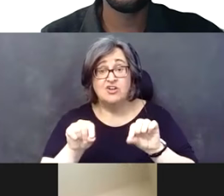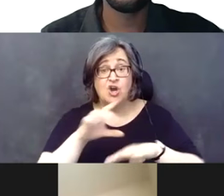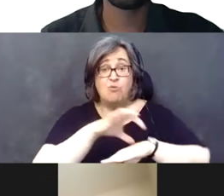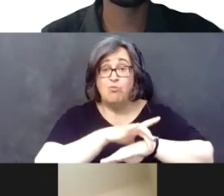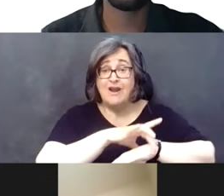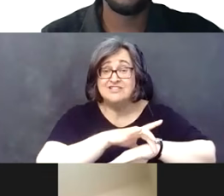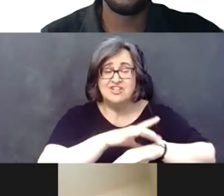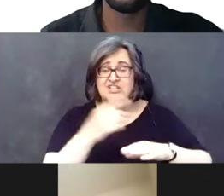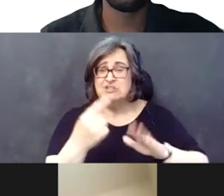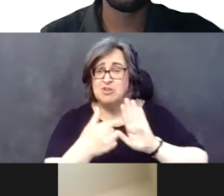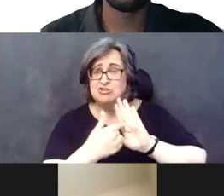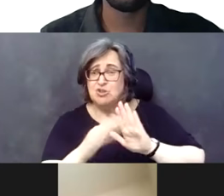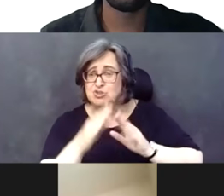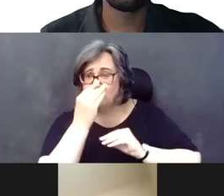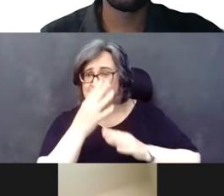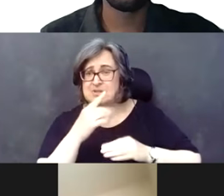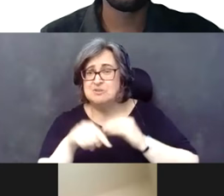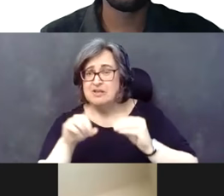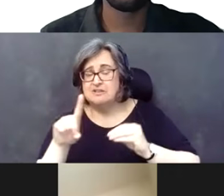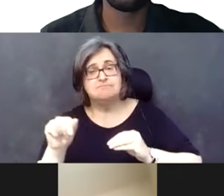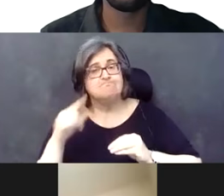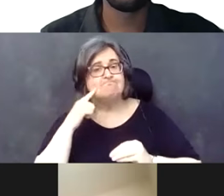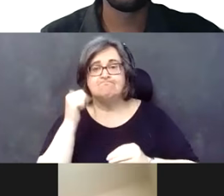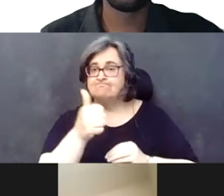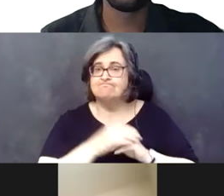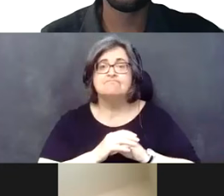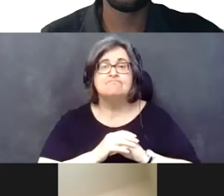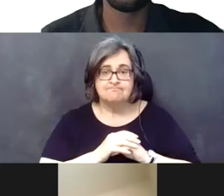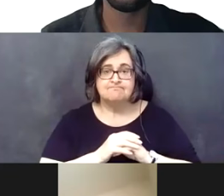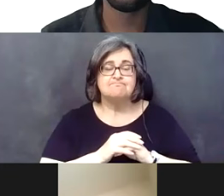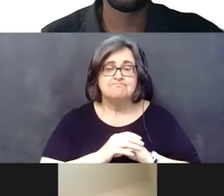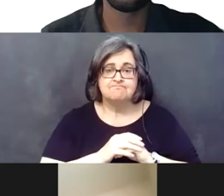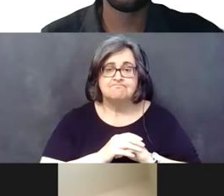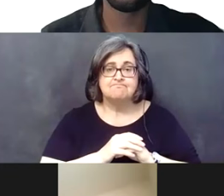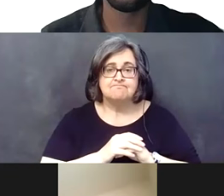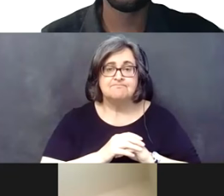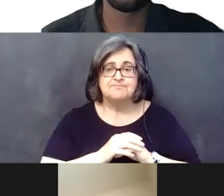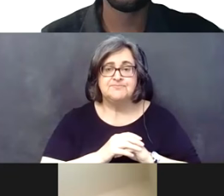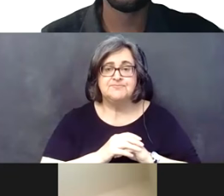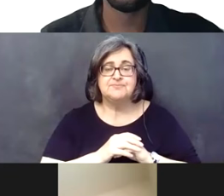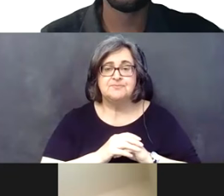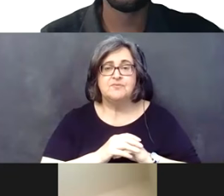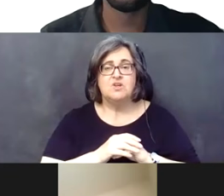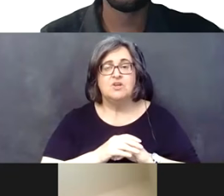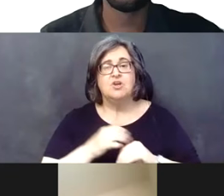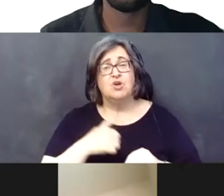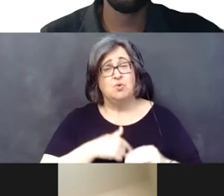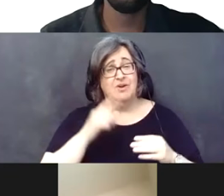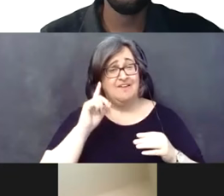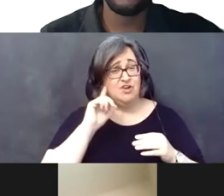that has some of your information on it, that is definitely your choice. We have heard, unfortunately,